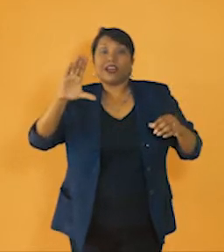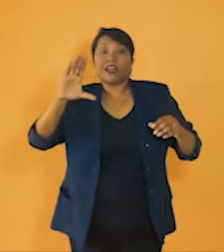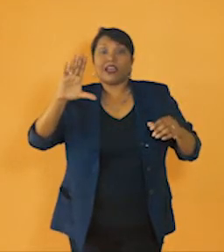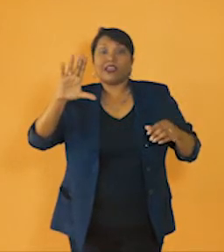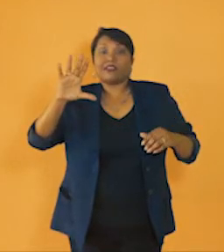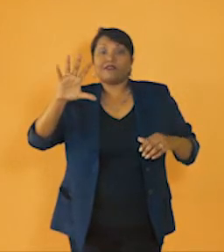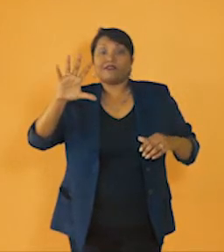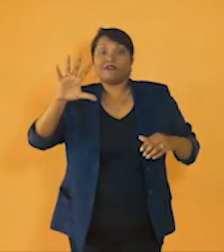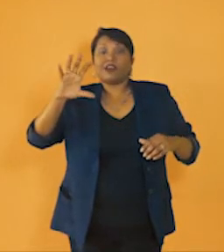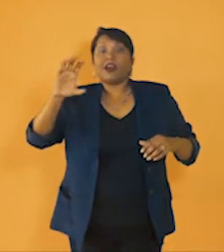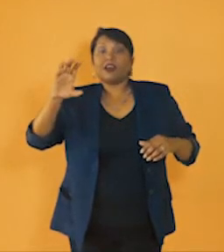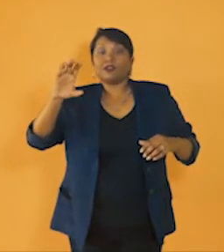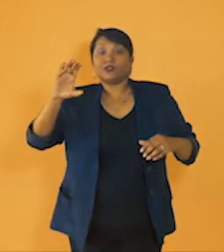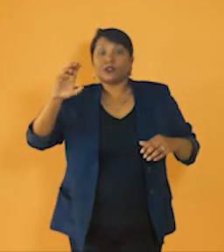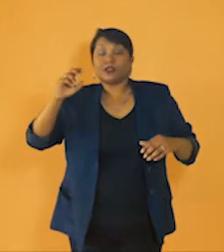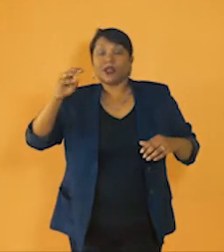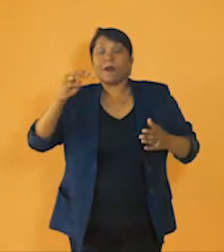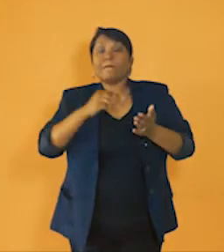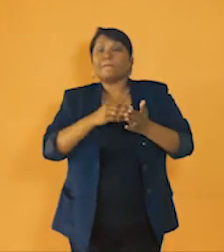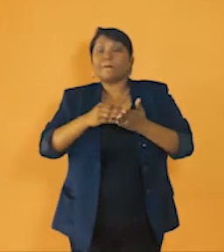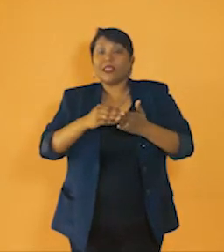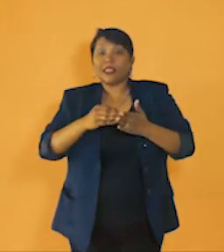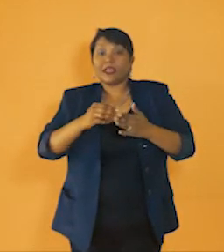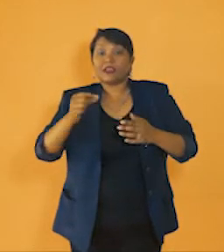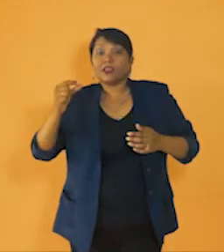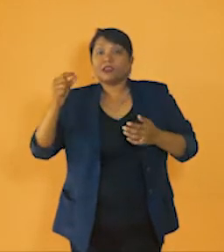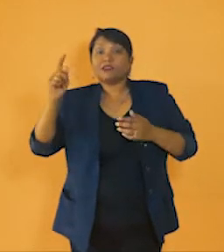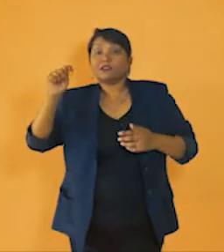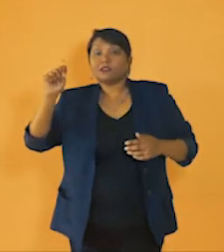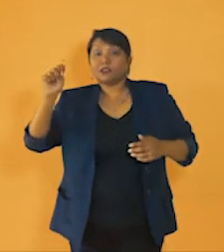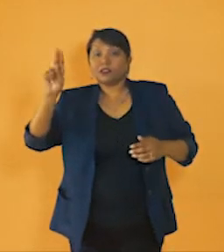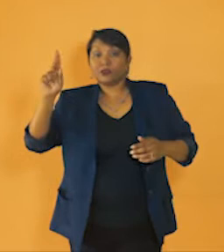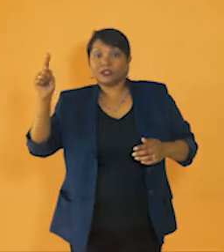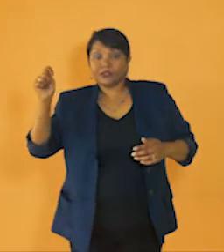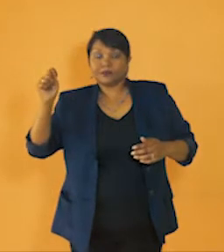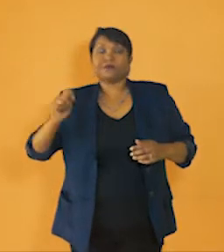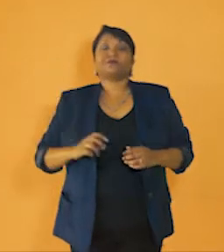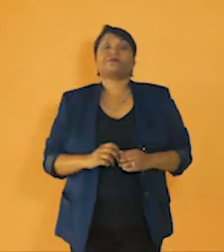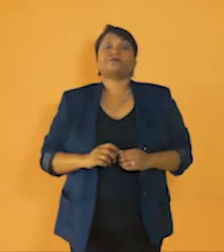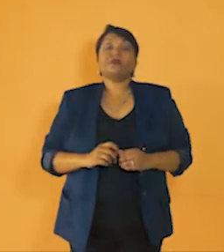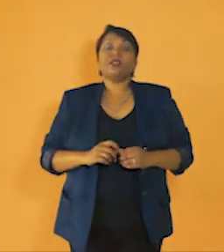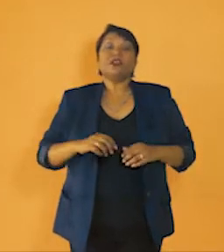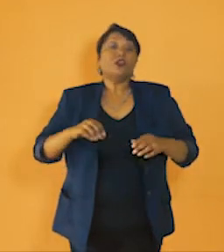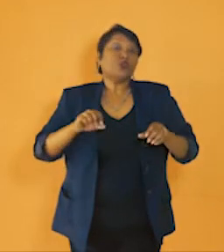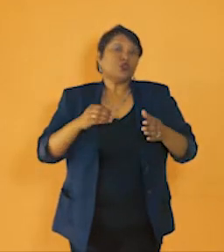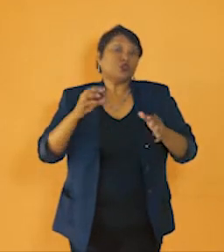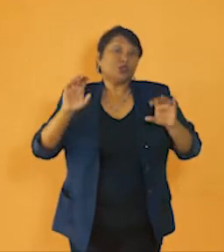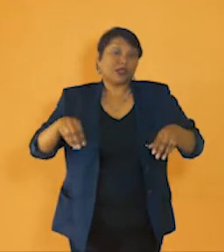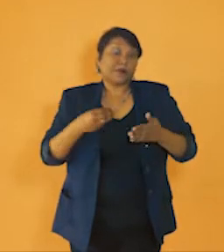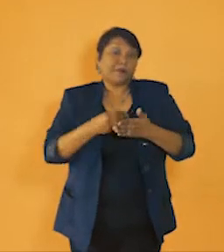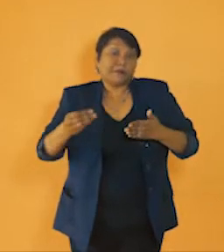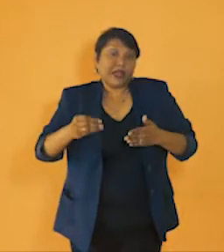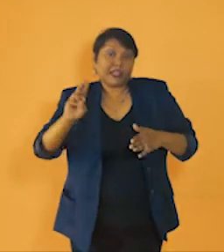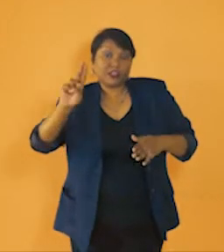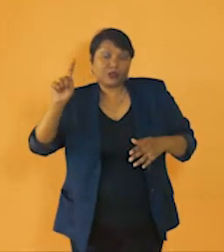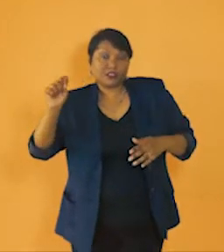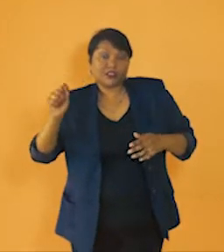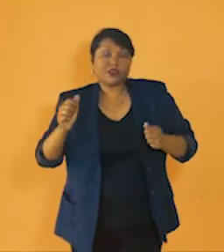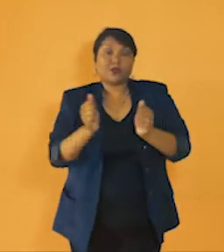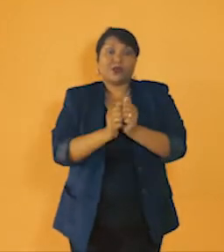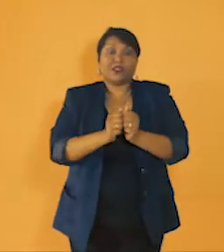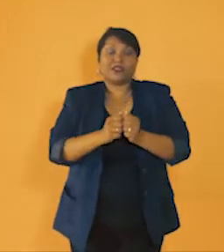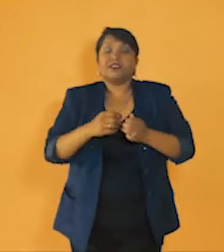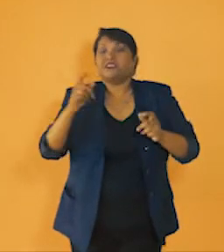is worth $1 TT. You could pay for the tokens with TT dollars, with US dollars, Bitcoin, Ethereum, or NEO,